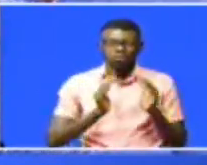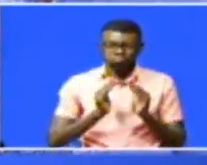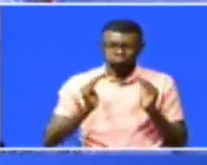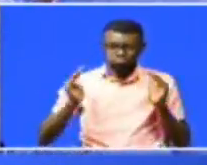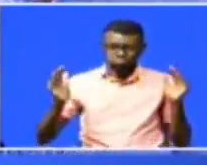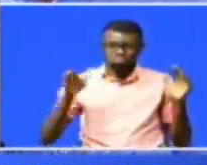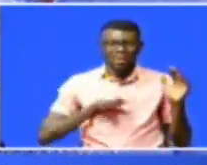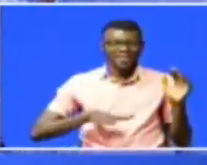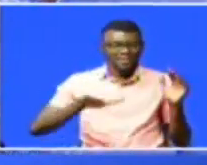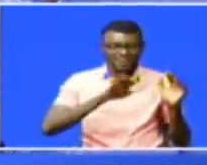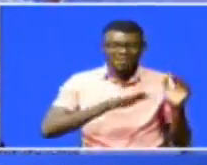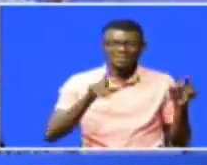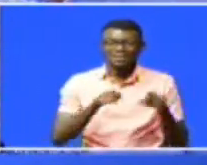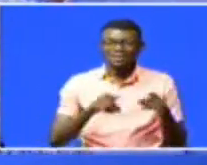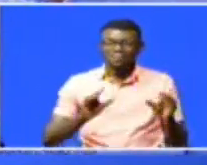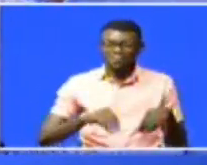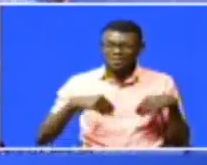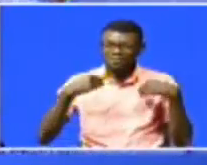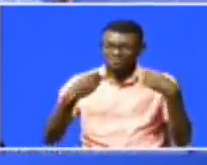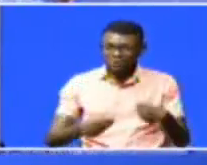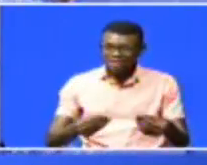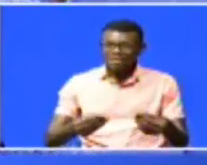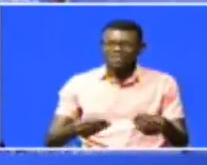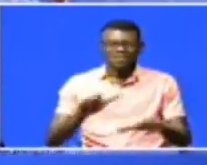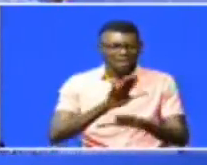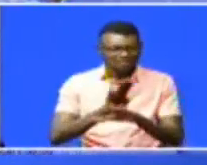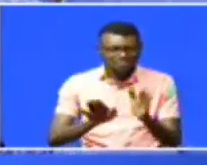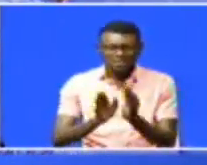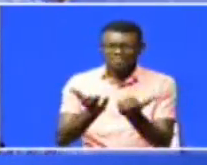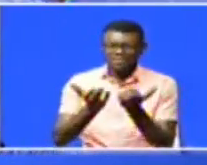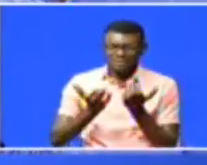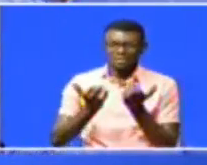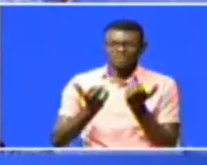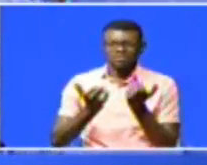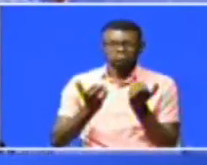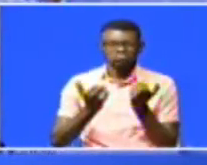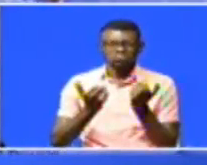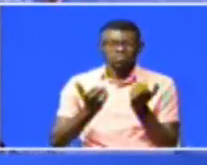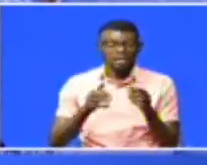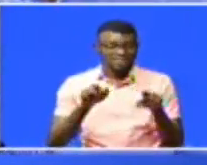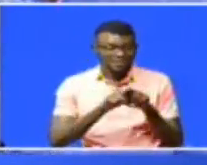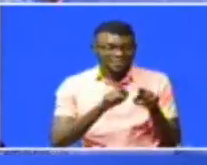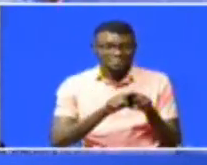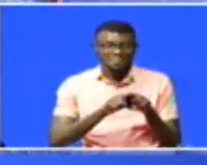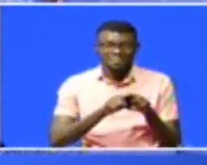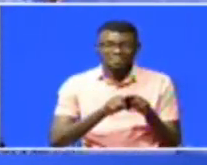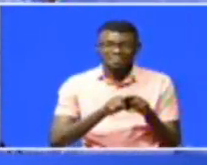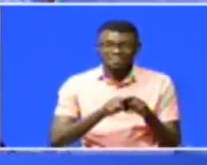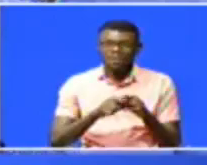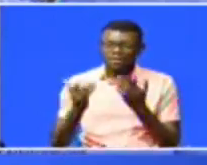area, provide the infrastructure that is required, and then